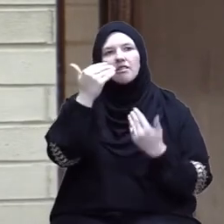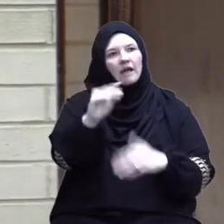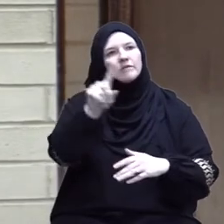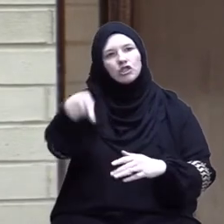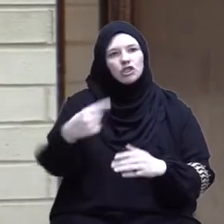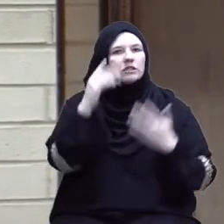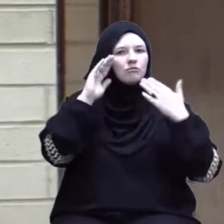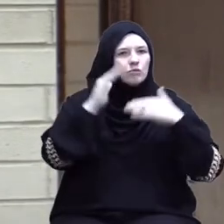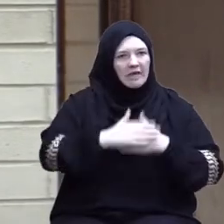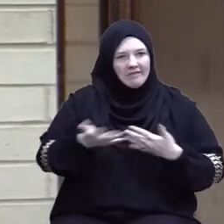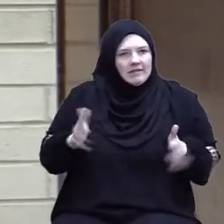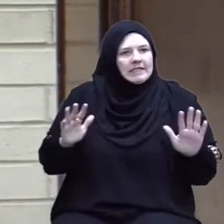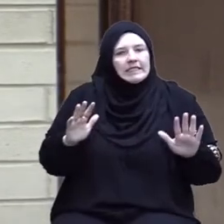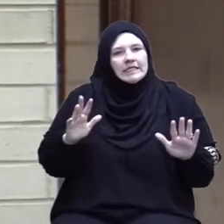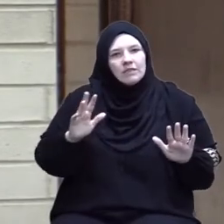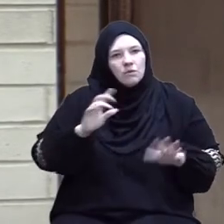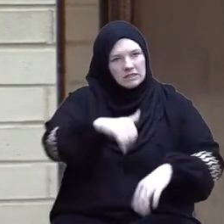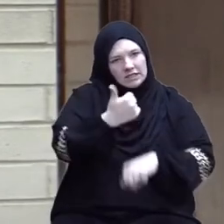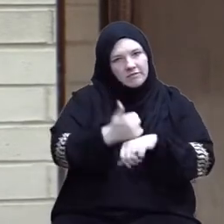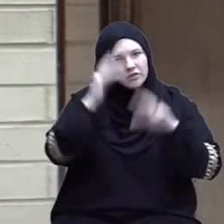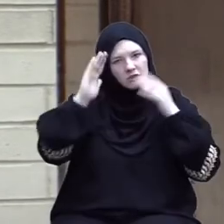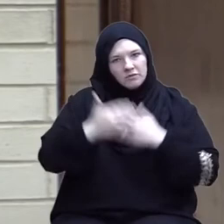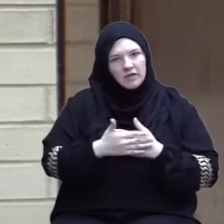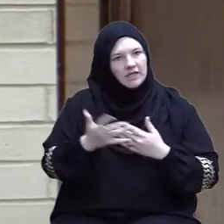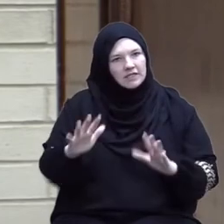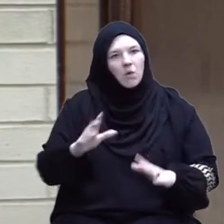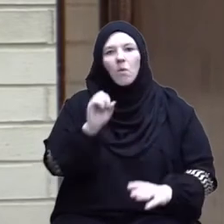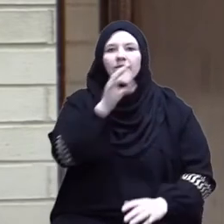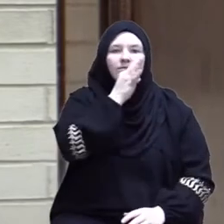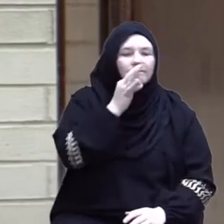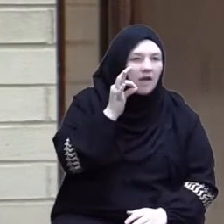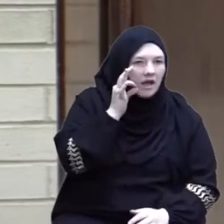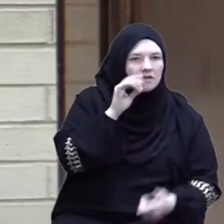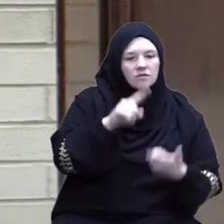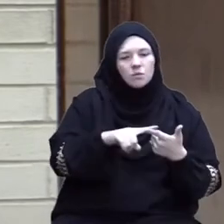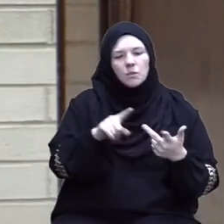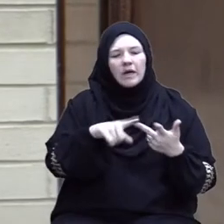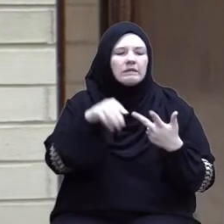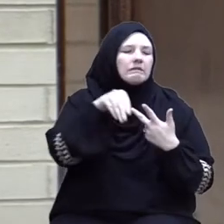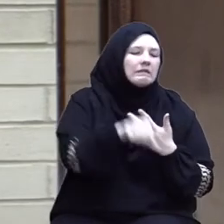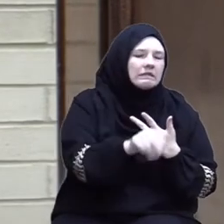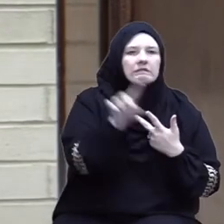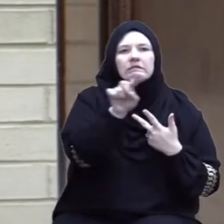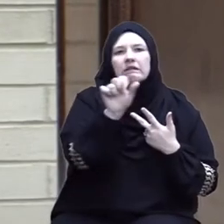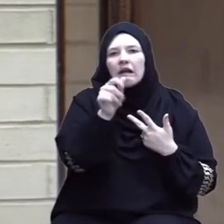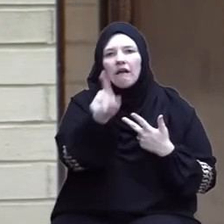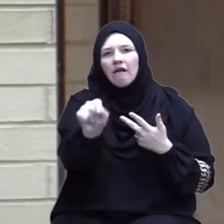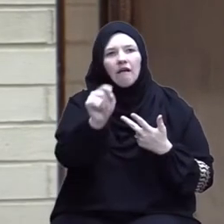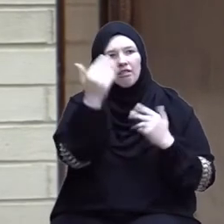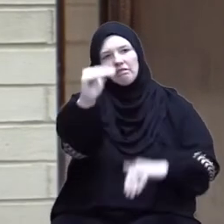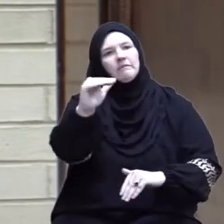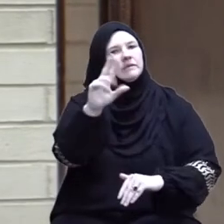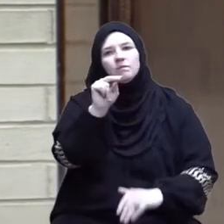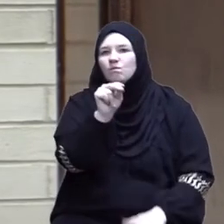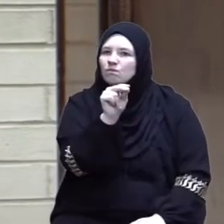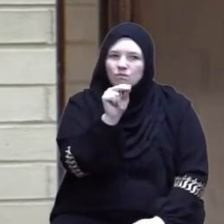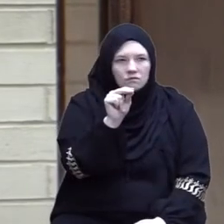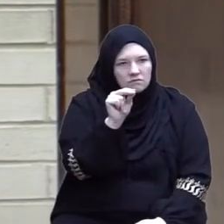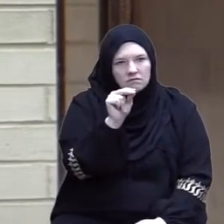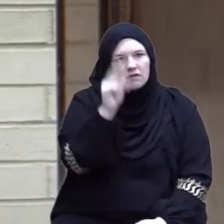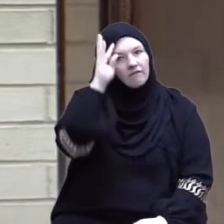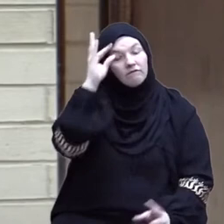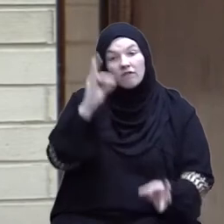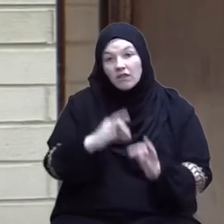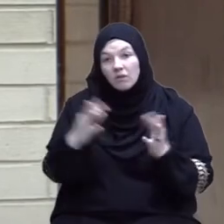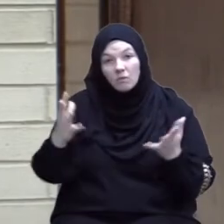prayer or establishing prayer or fasting or spending few dollars here and there. Faith is to